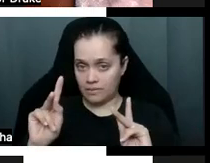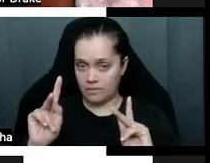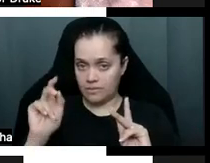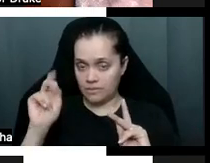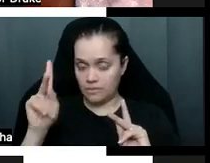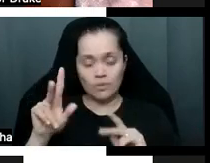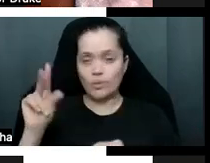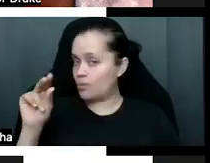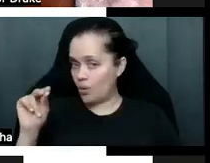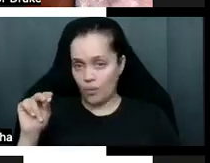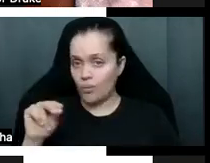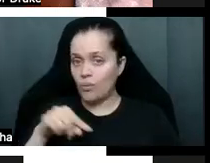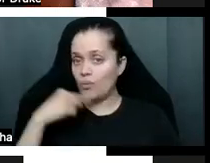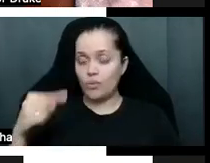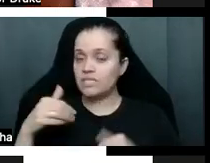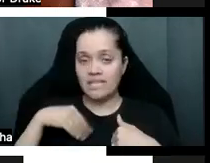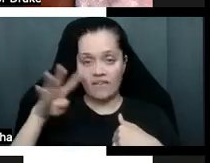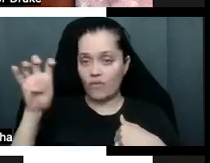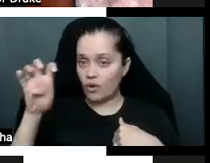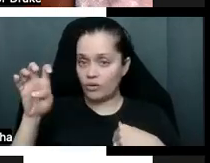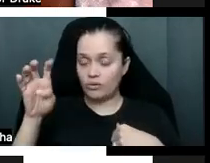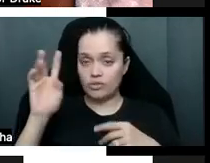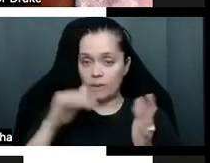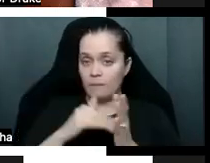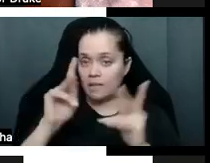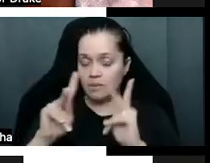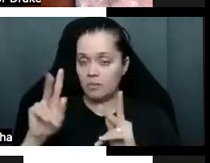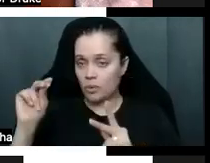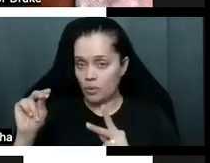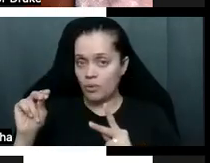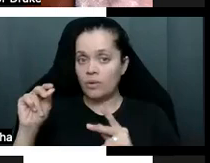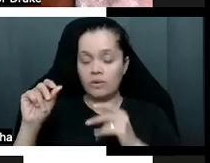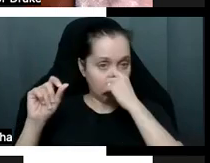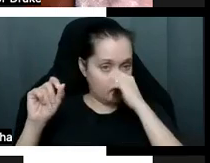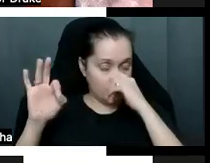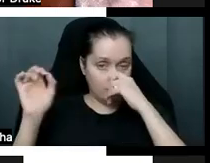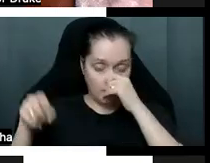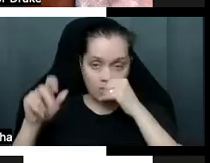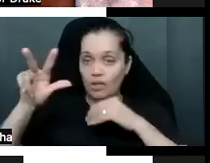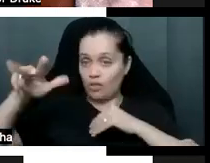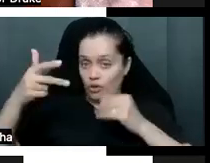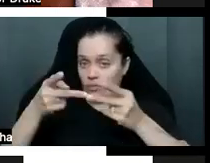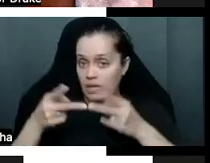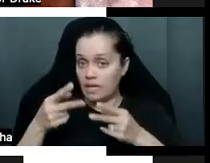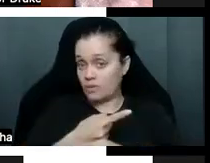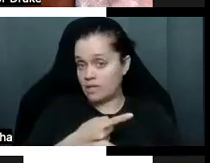So no, Russia could not have 400 people now. If it did, it would be in 3rd place.